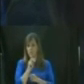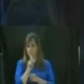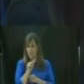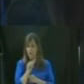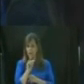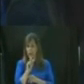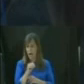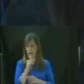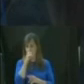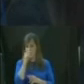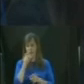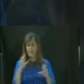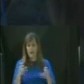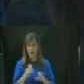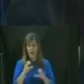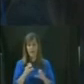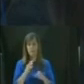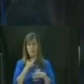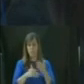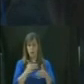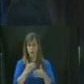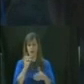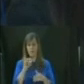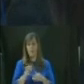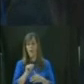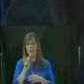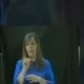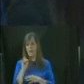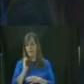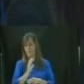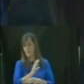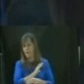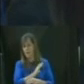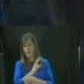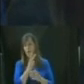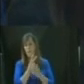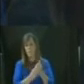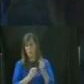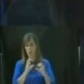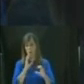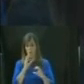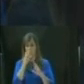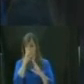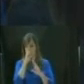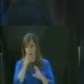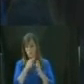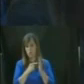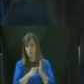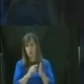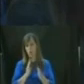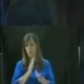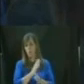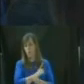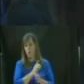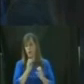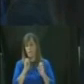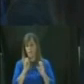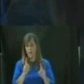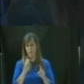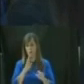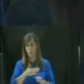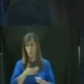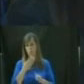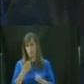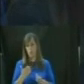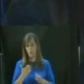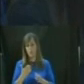review of action and progress on the Advisory Committee's recommendations would both communicate respect and show that the Board of Education is willing to